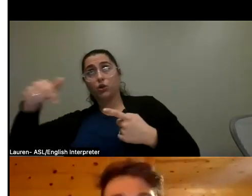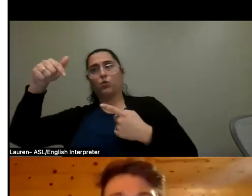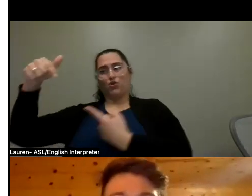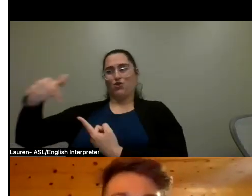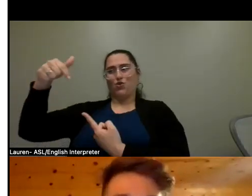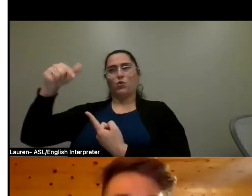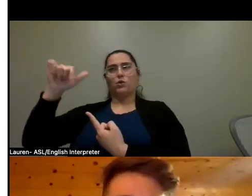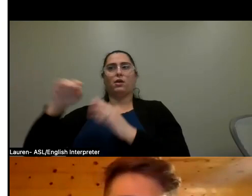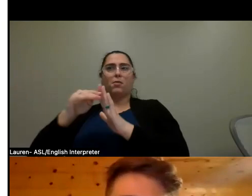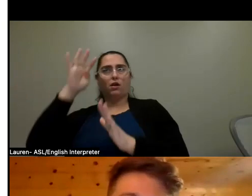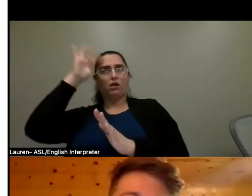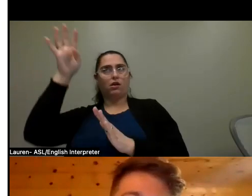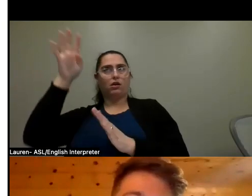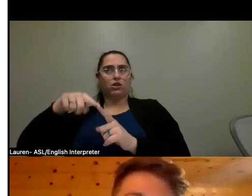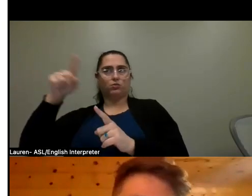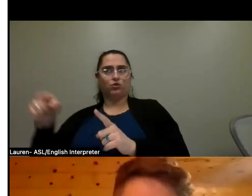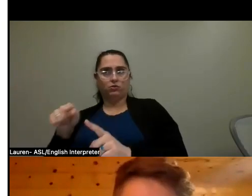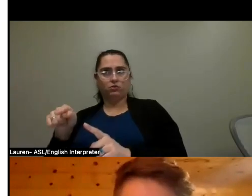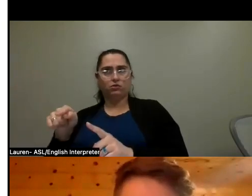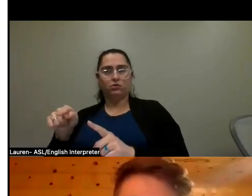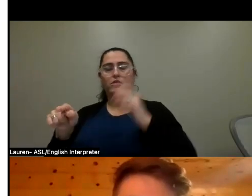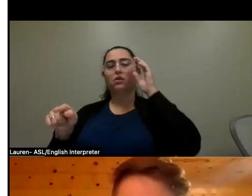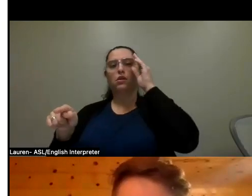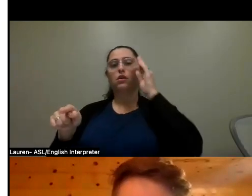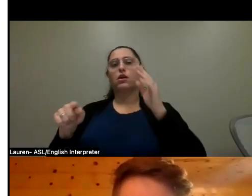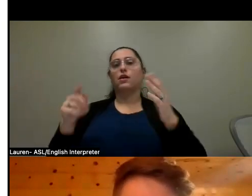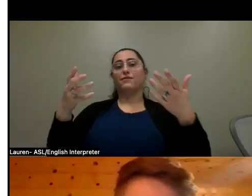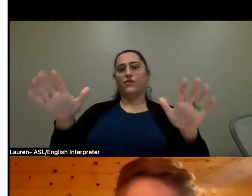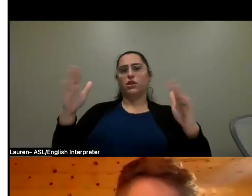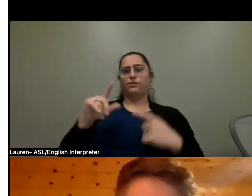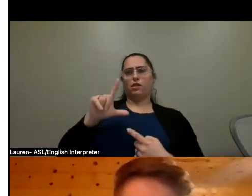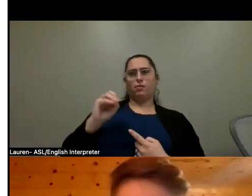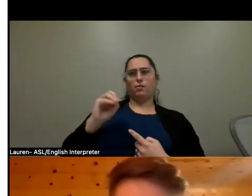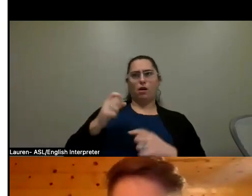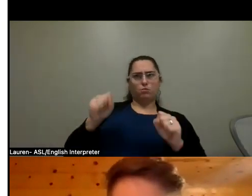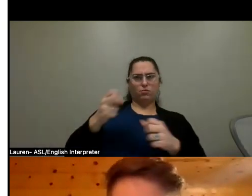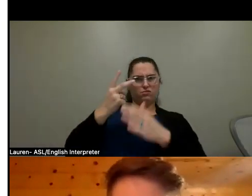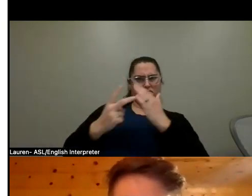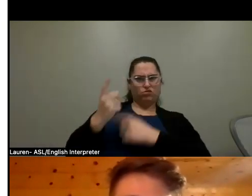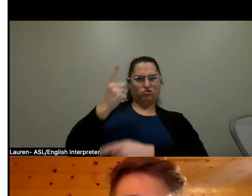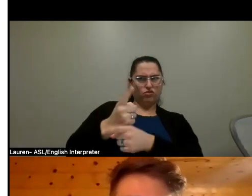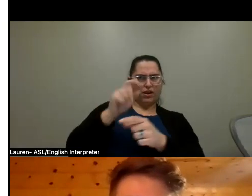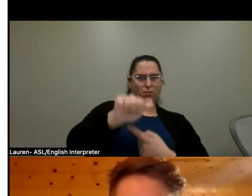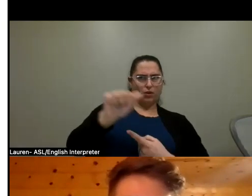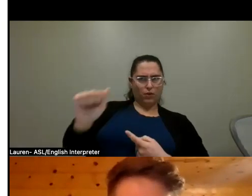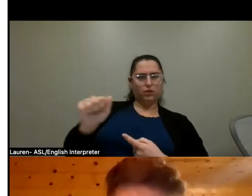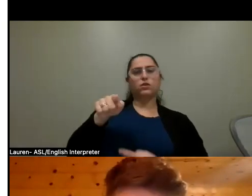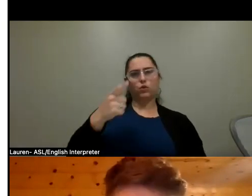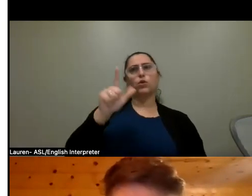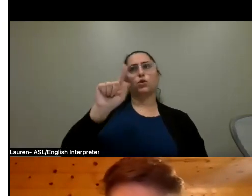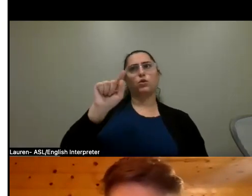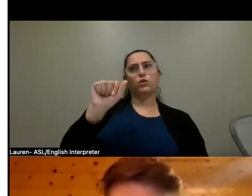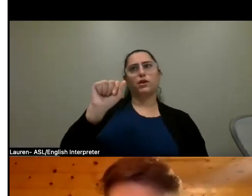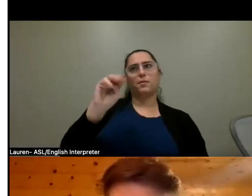it is. And then we would just compute the log probability of the correct amino acids, so glutamate, and sum them over.